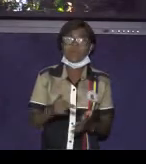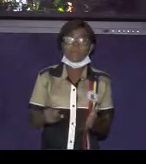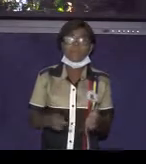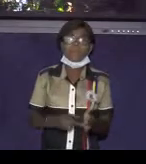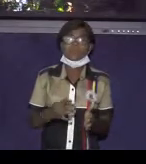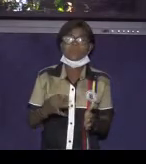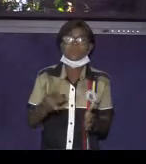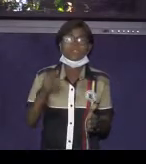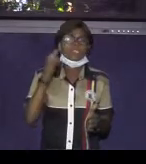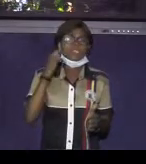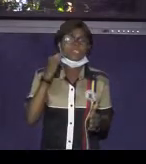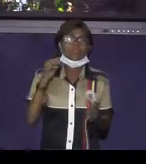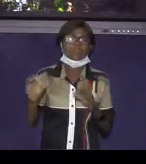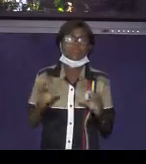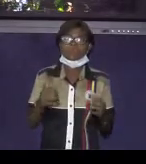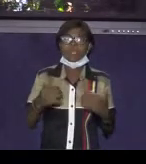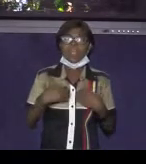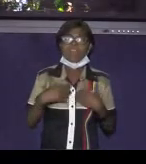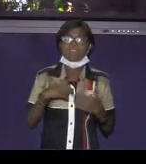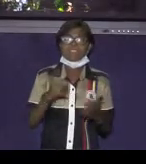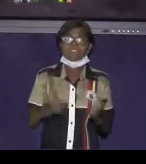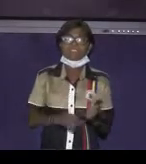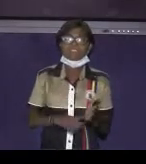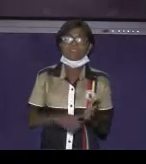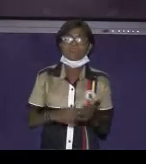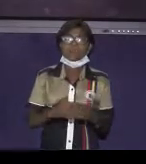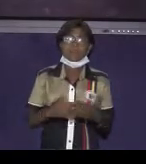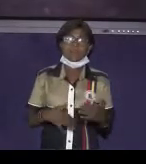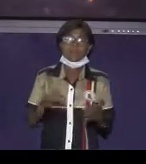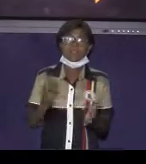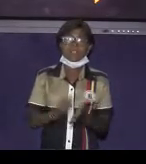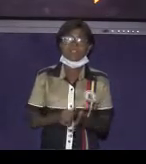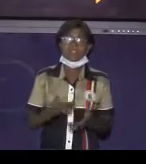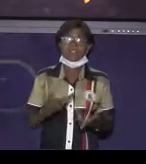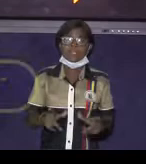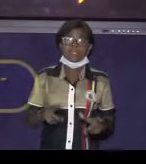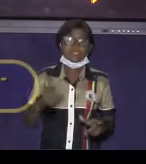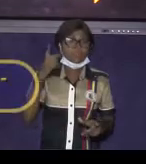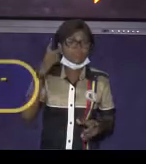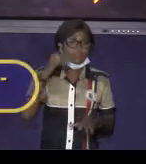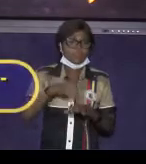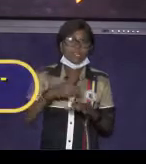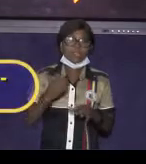do you think we mostly have this? But before that, let's look at the animals that are